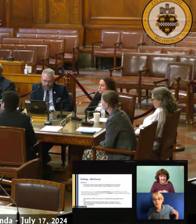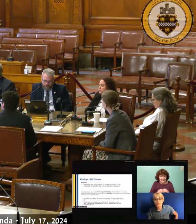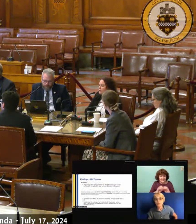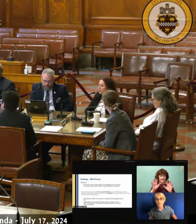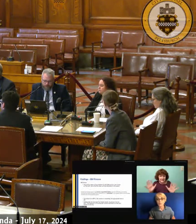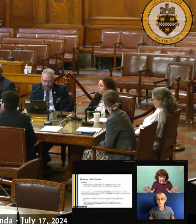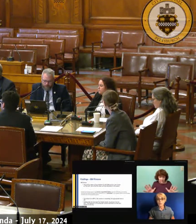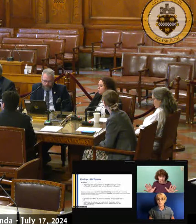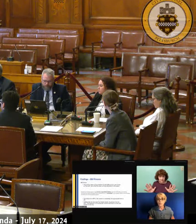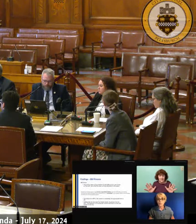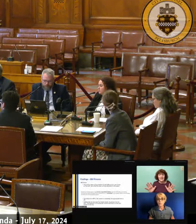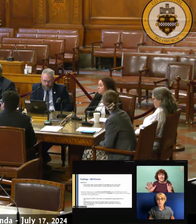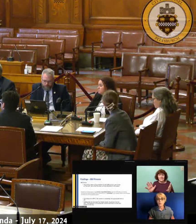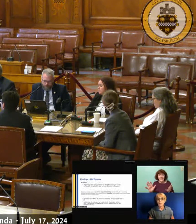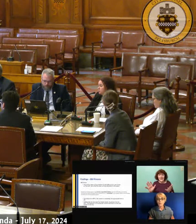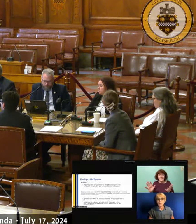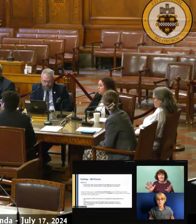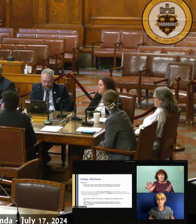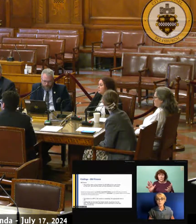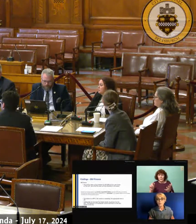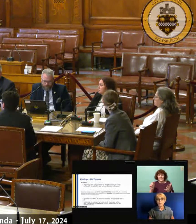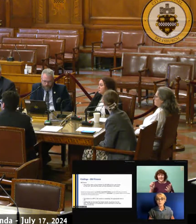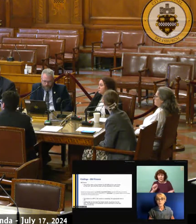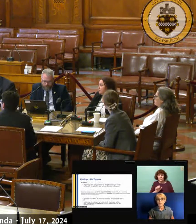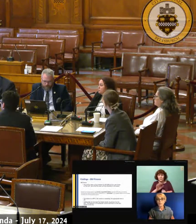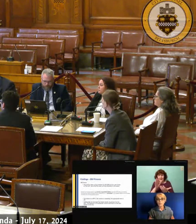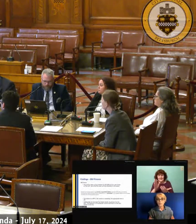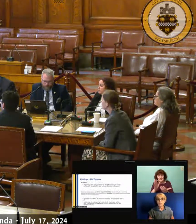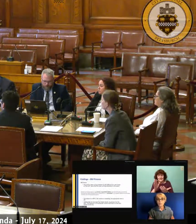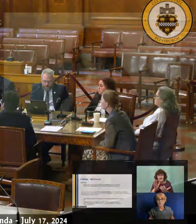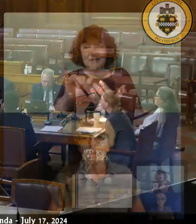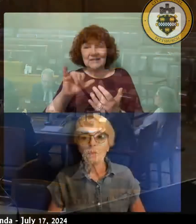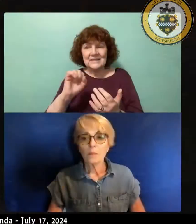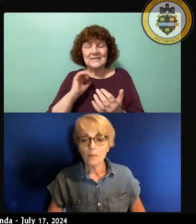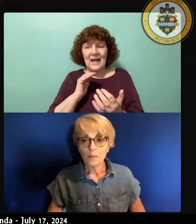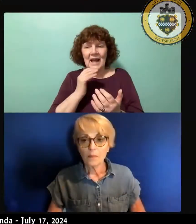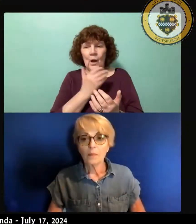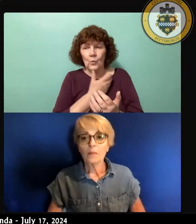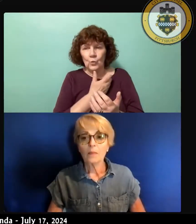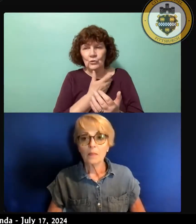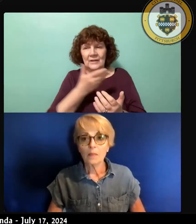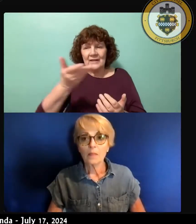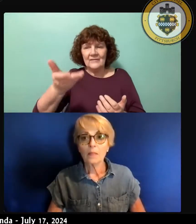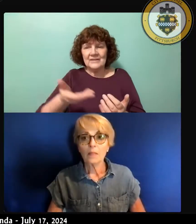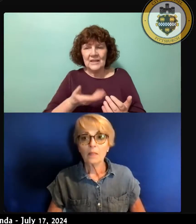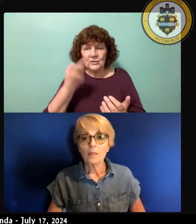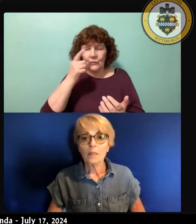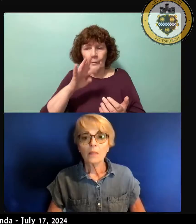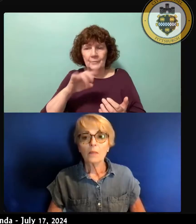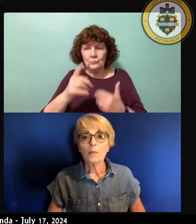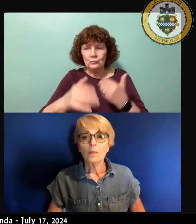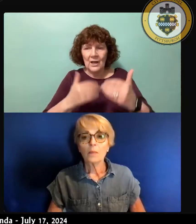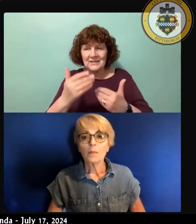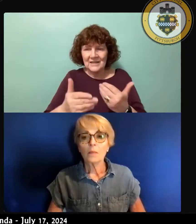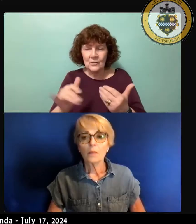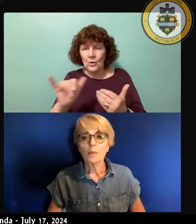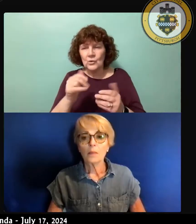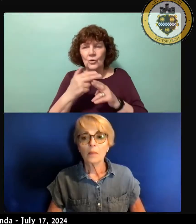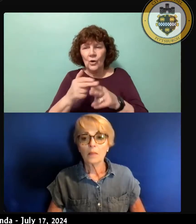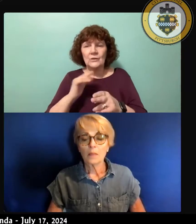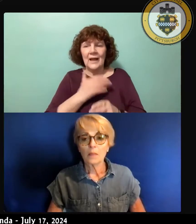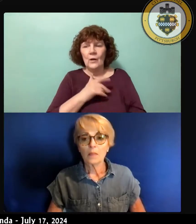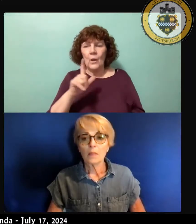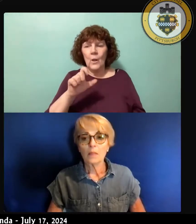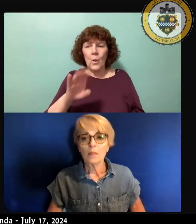they are addressing in this section is our invitation for bid process, also known as our low bids.